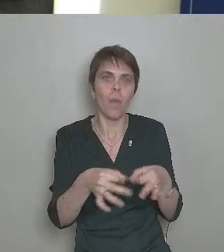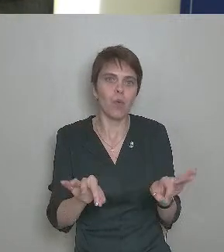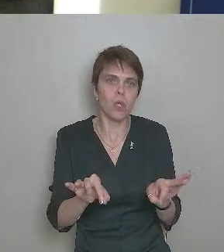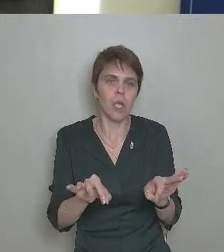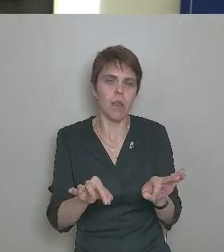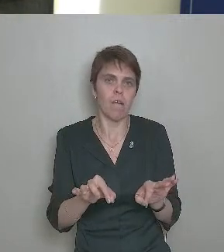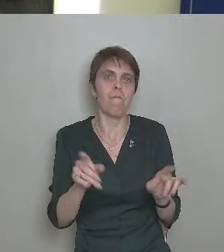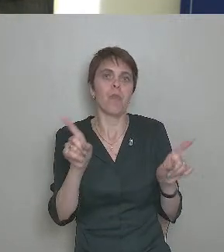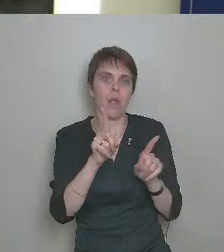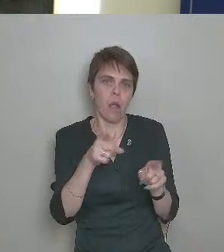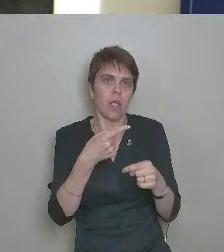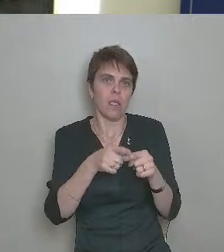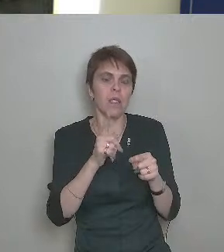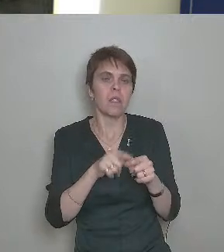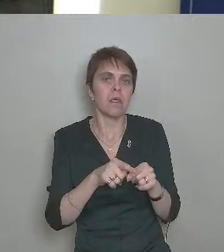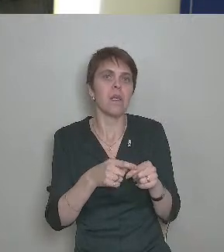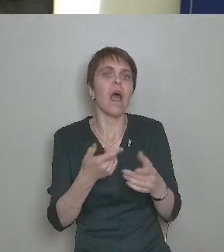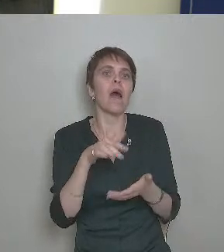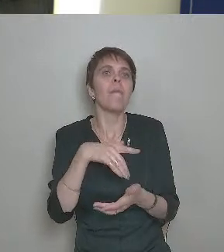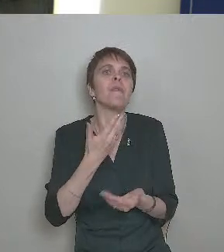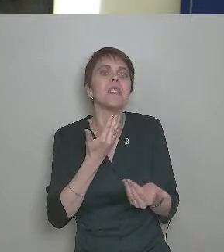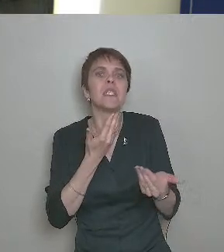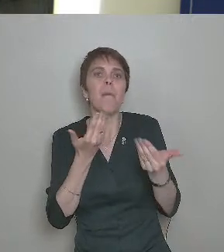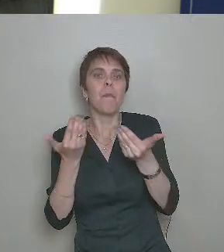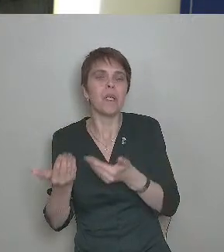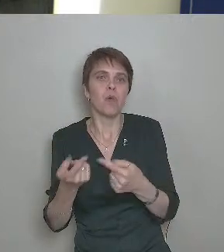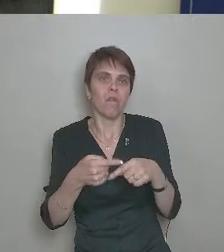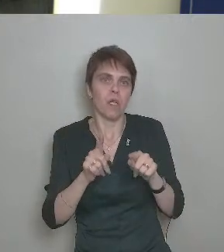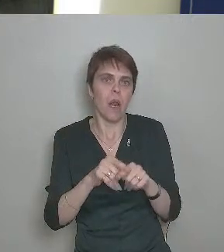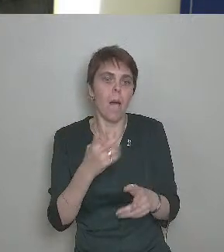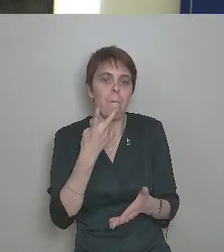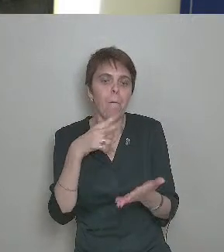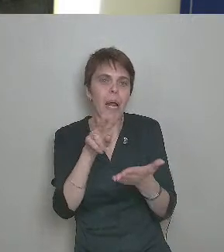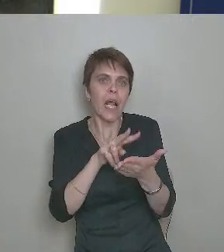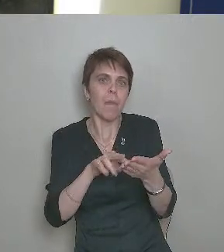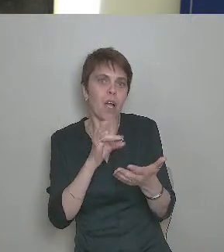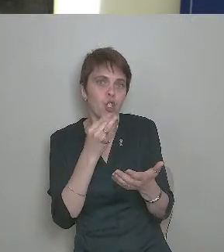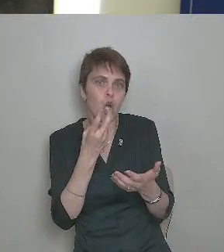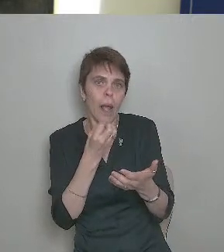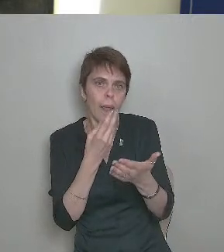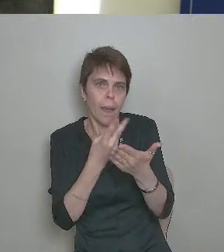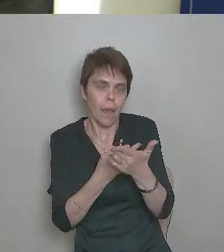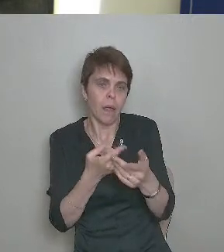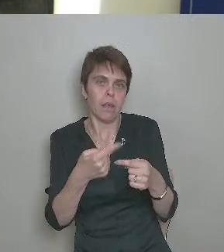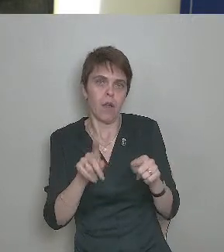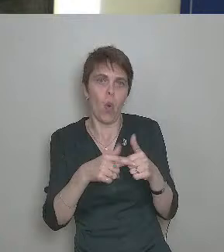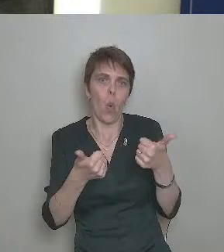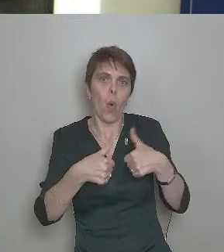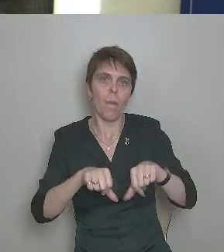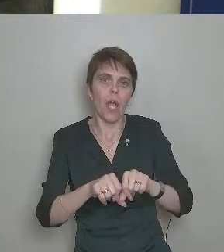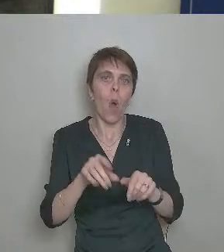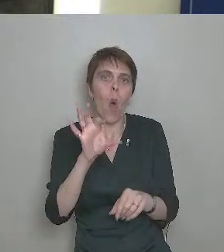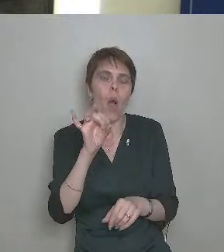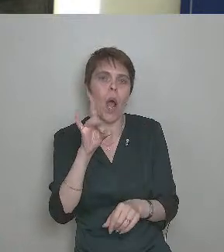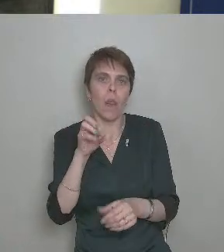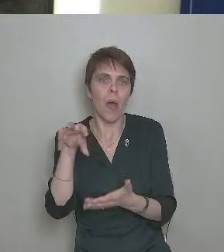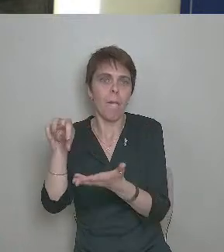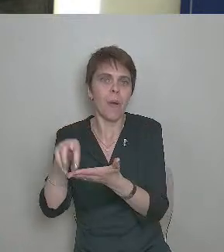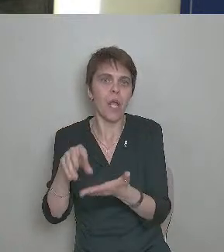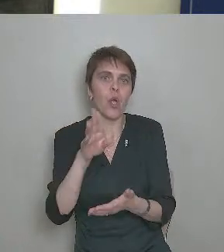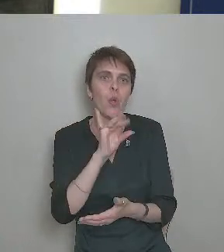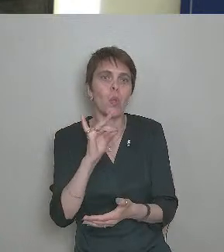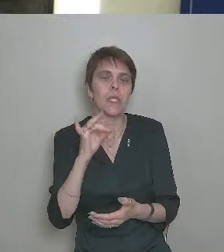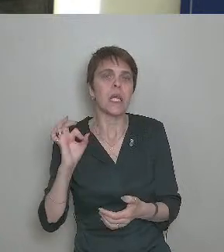The state needs. The CEC has to make a query, and the